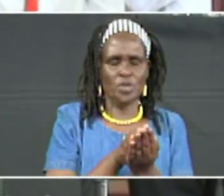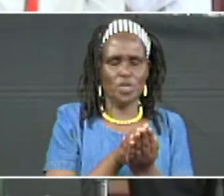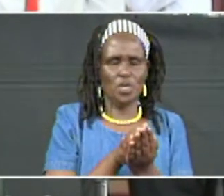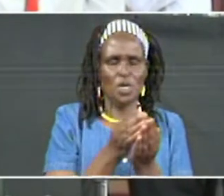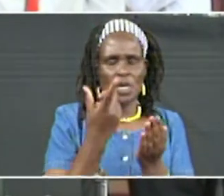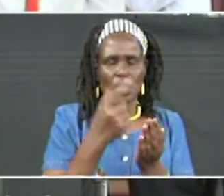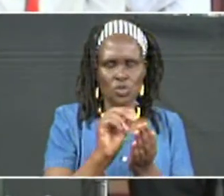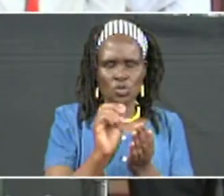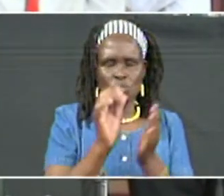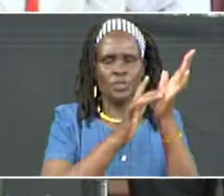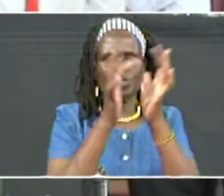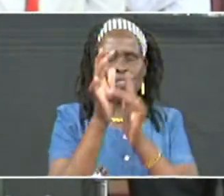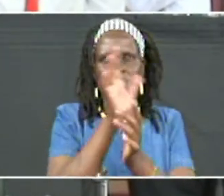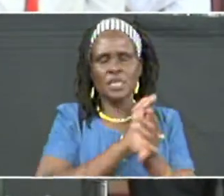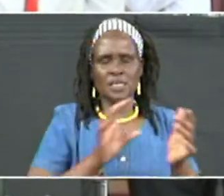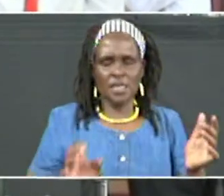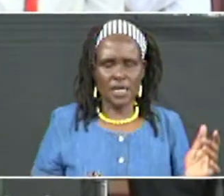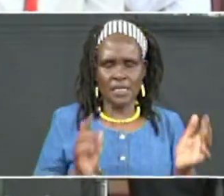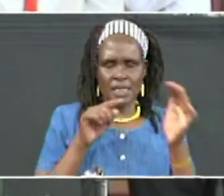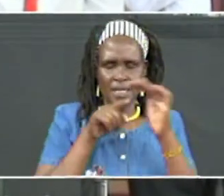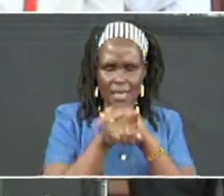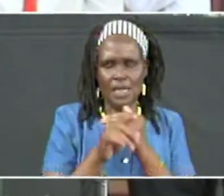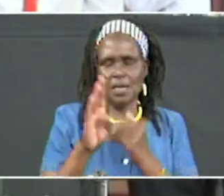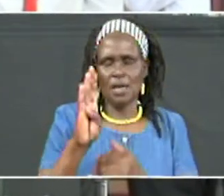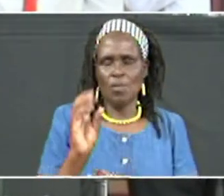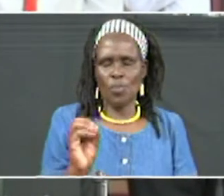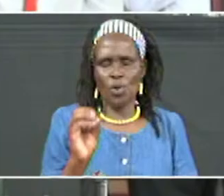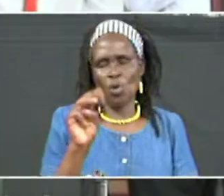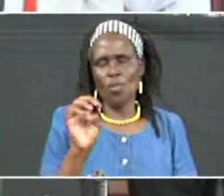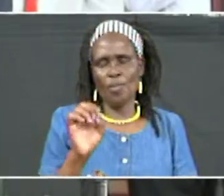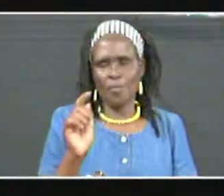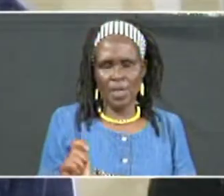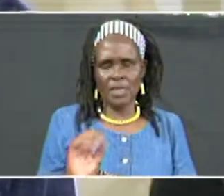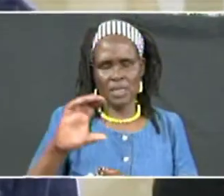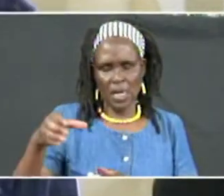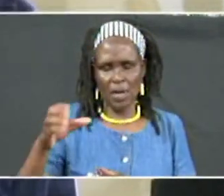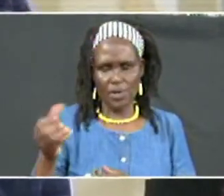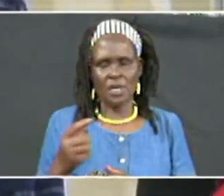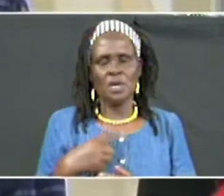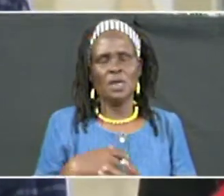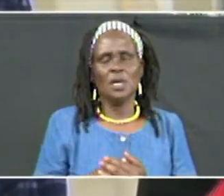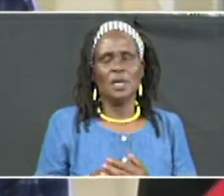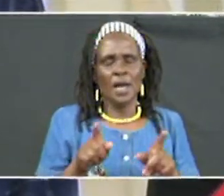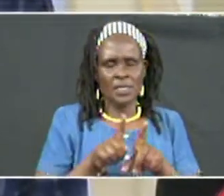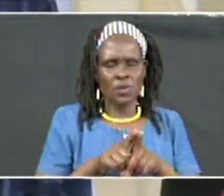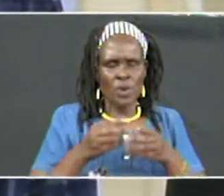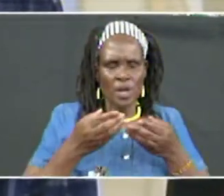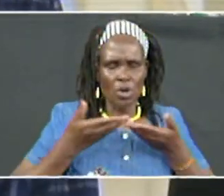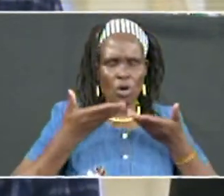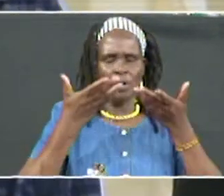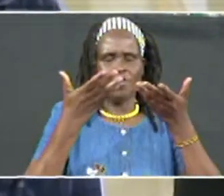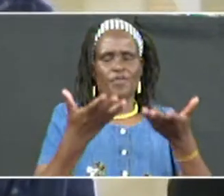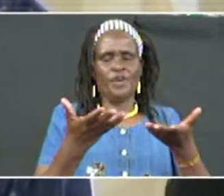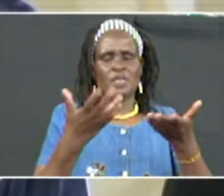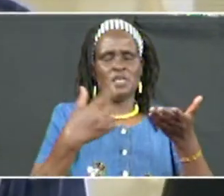Jesus Christ in Bomet County. And Lord, this we do because as we confess, we know